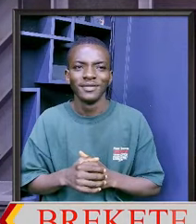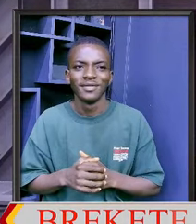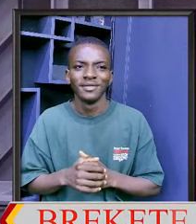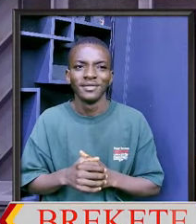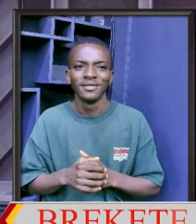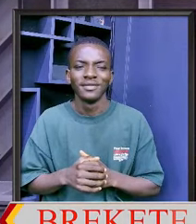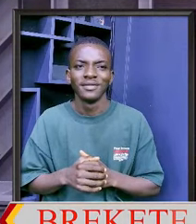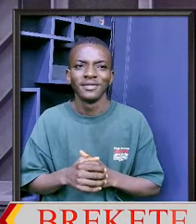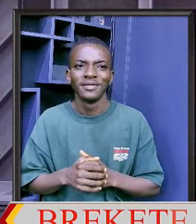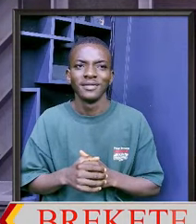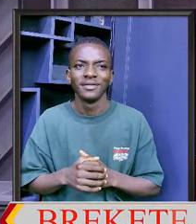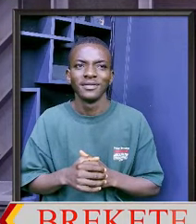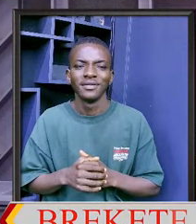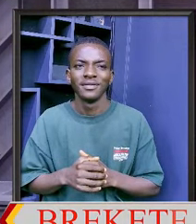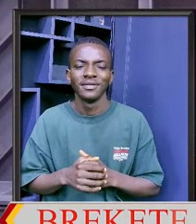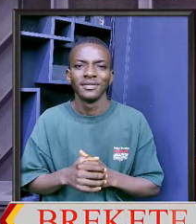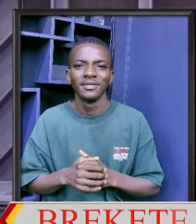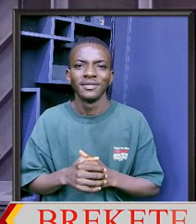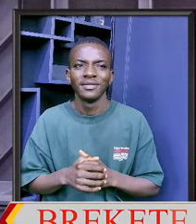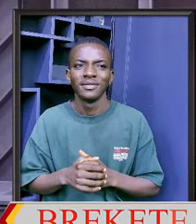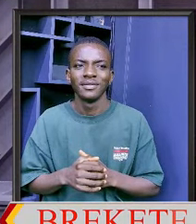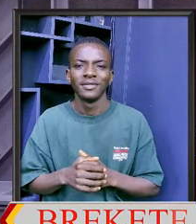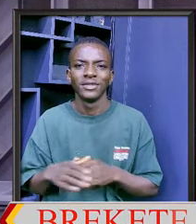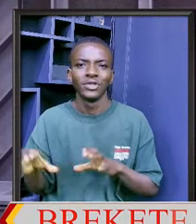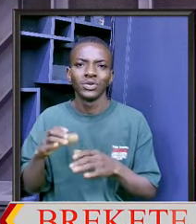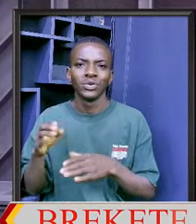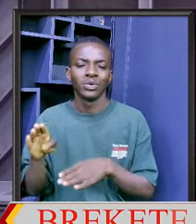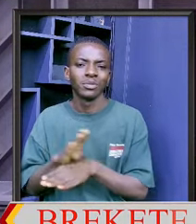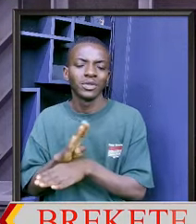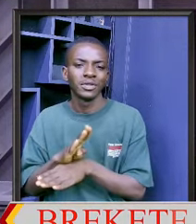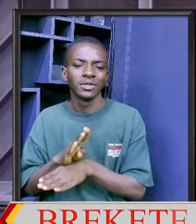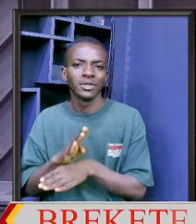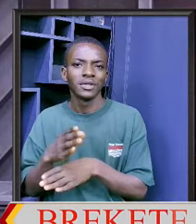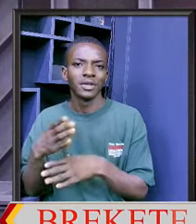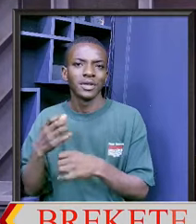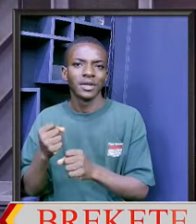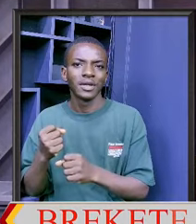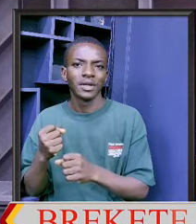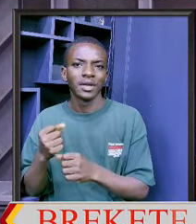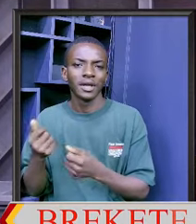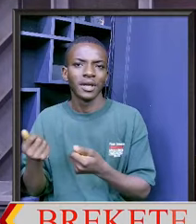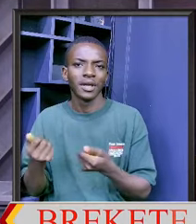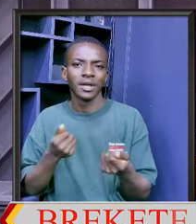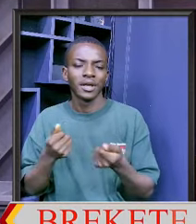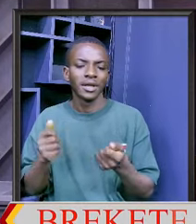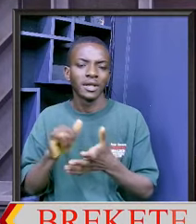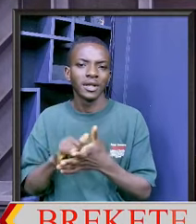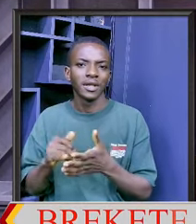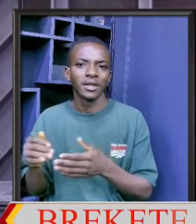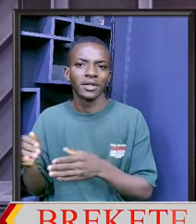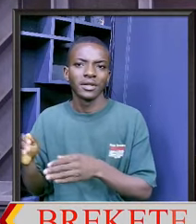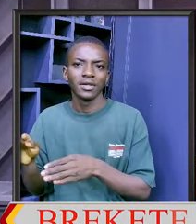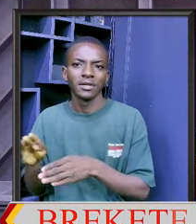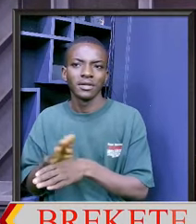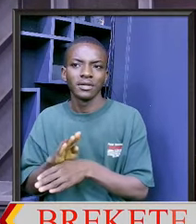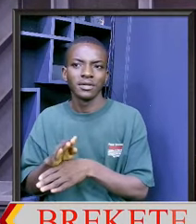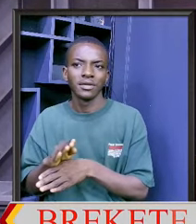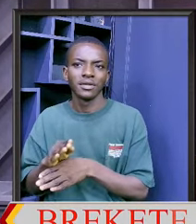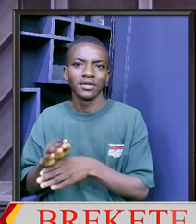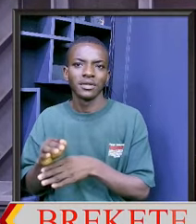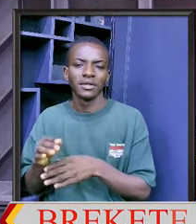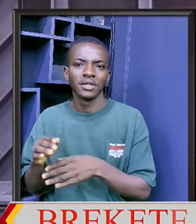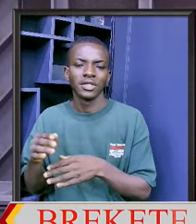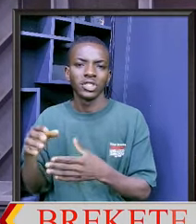Yes, sir. Yes, they do one business like this. I get a car where they do business of